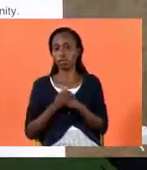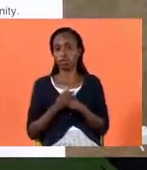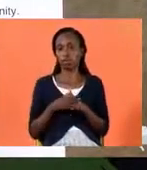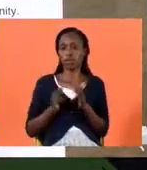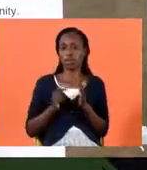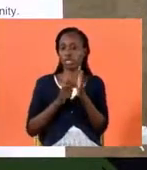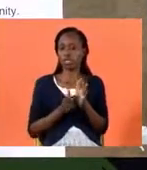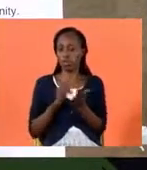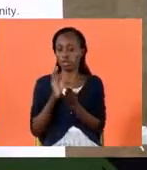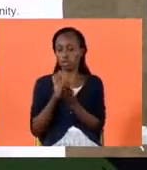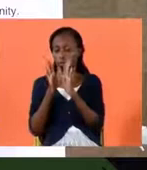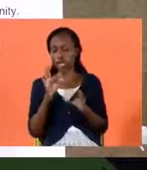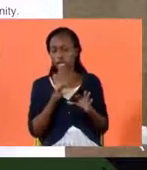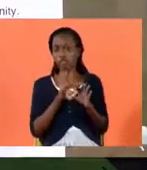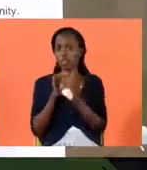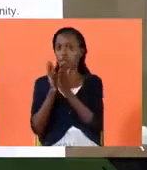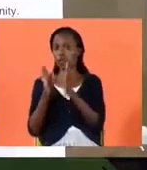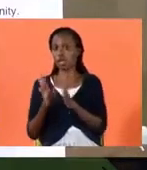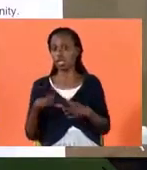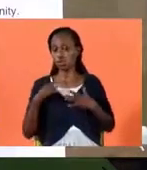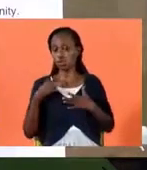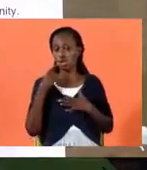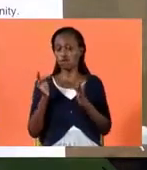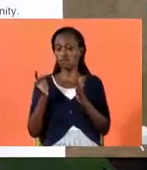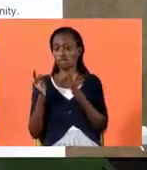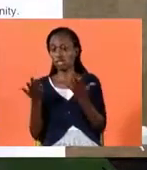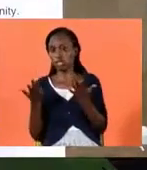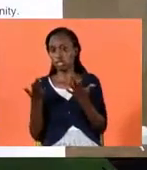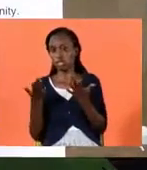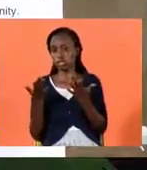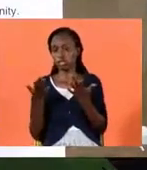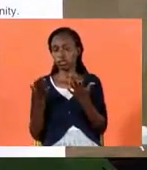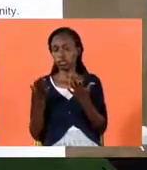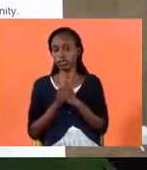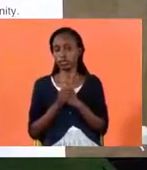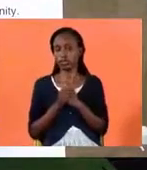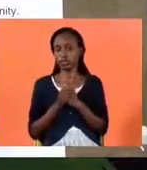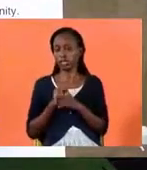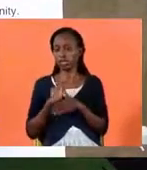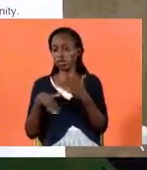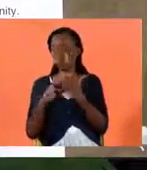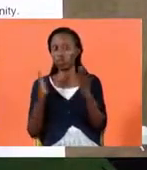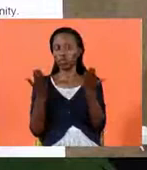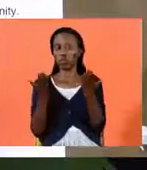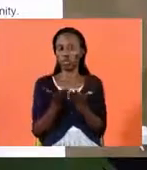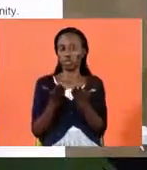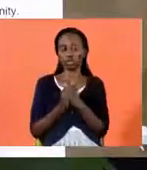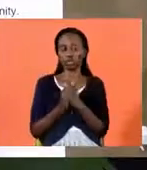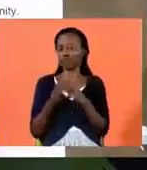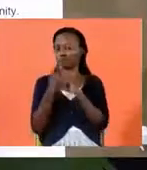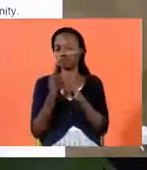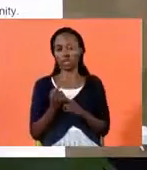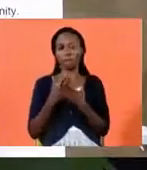as bankers, investment bankers, people who have links to secrecy jurisdictions across the world, be it Mauritius or be